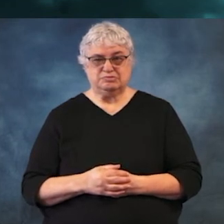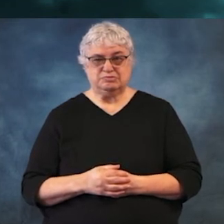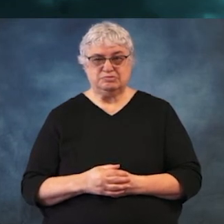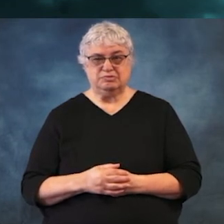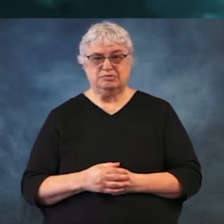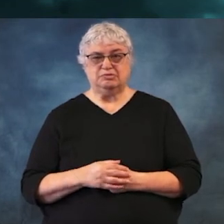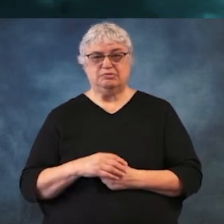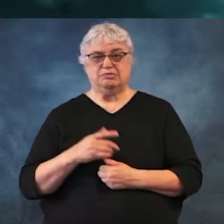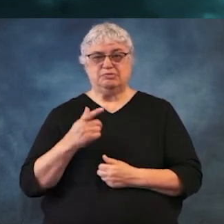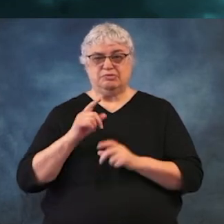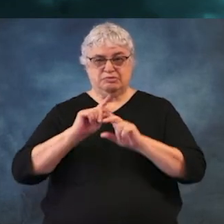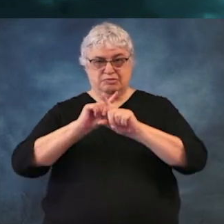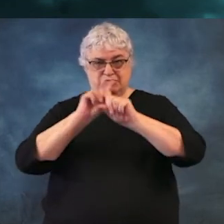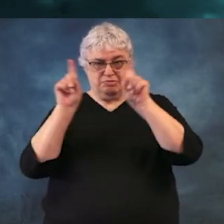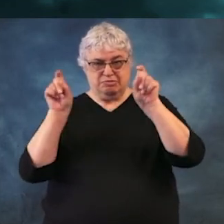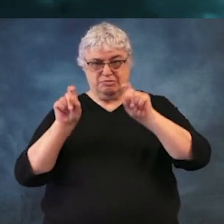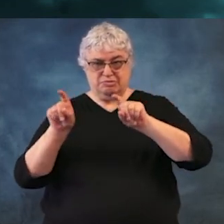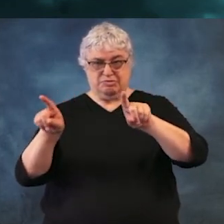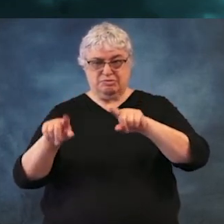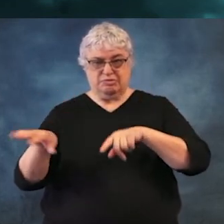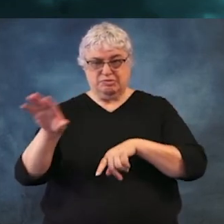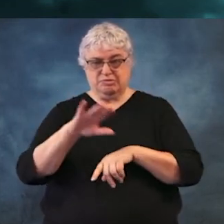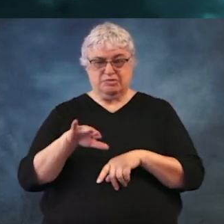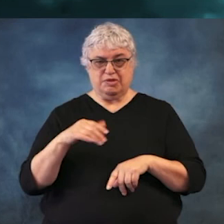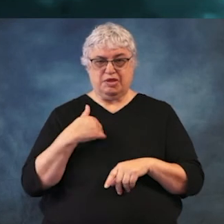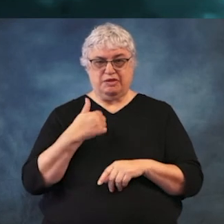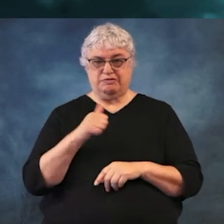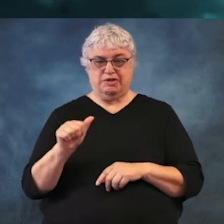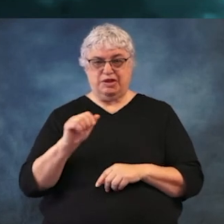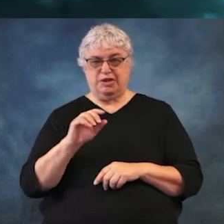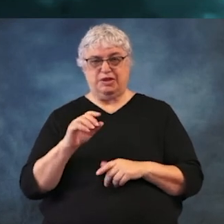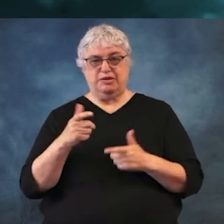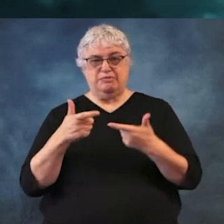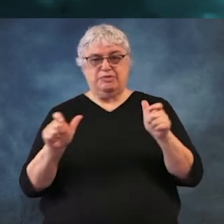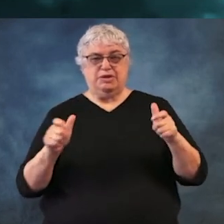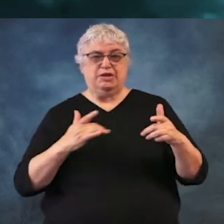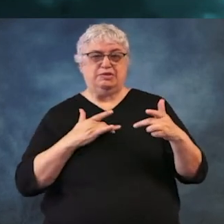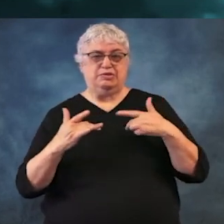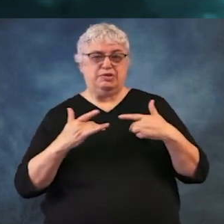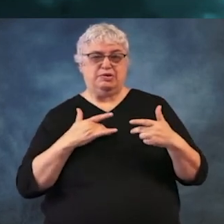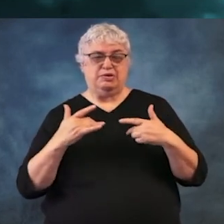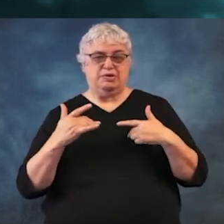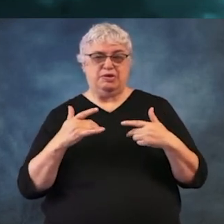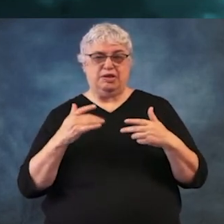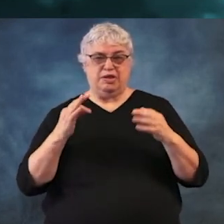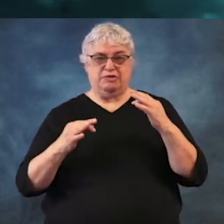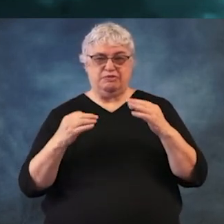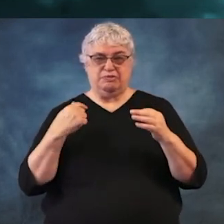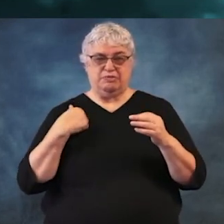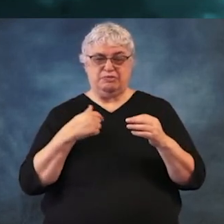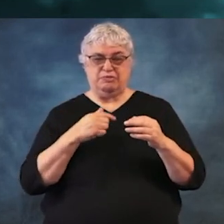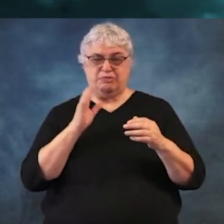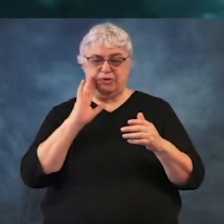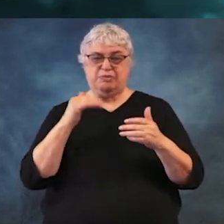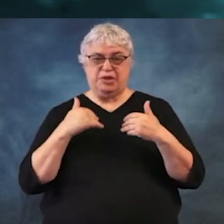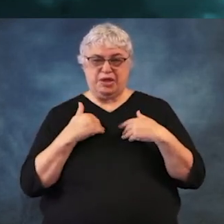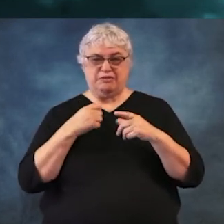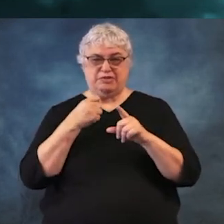do you have do you have any major concerns if we are hit by a storm this